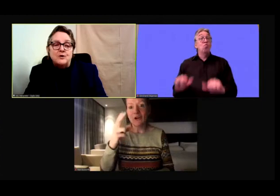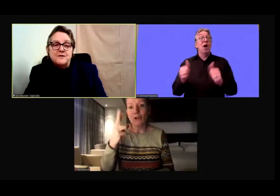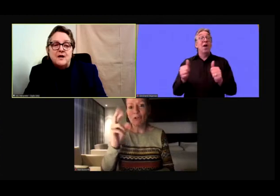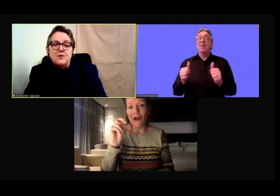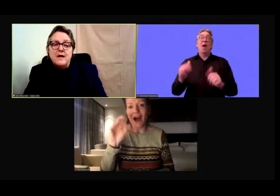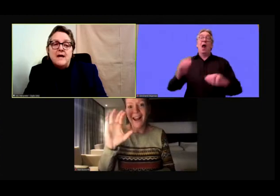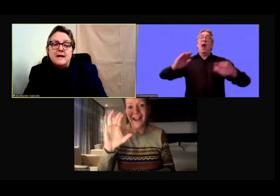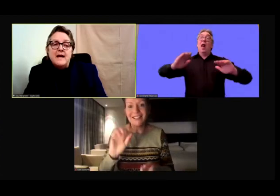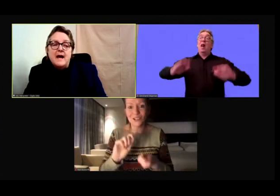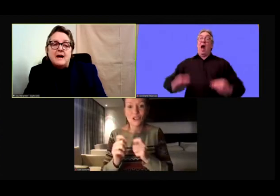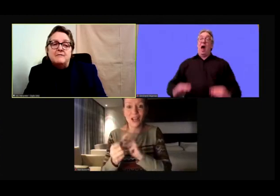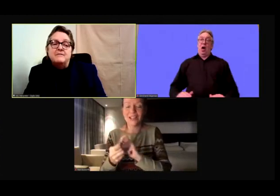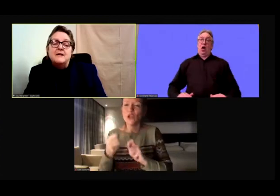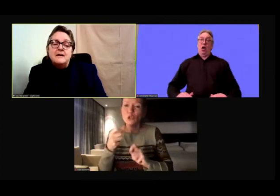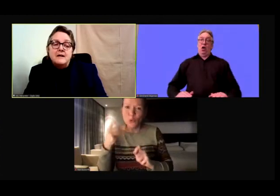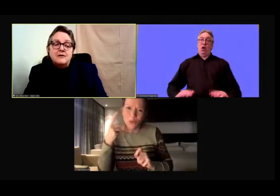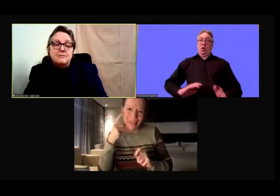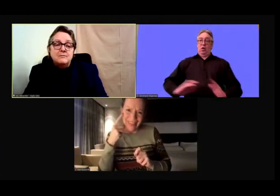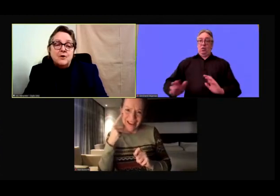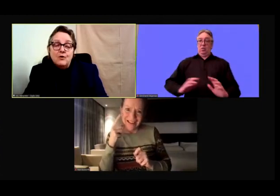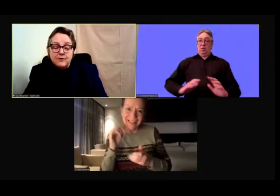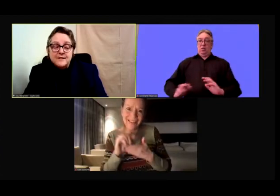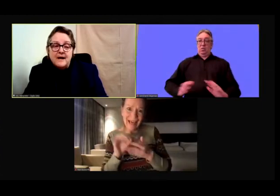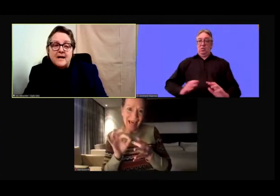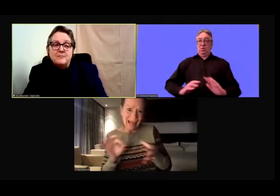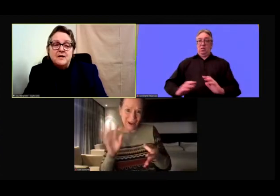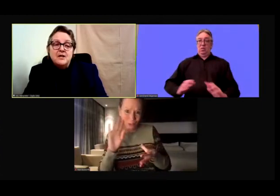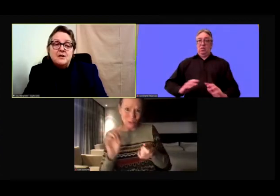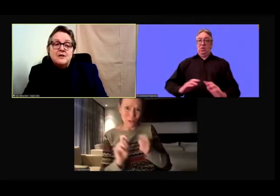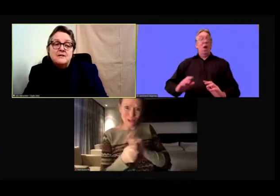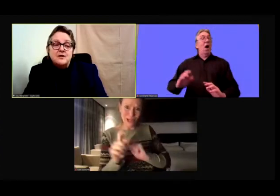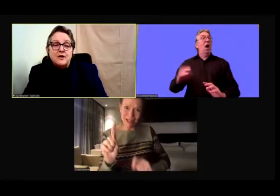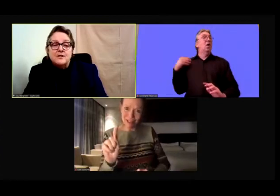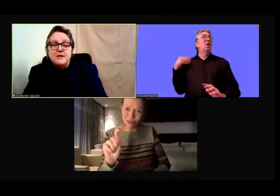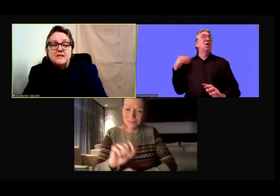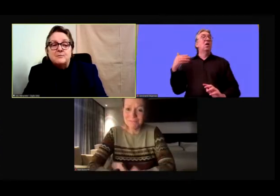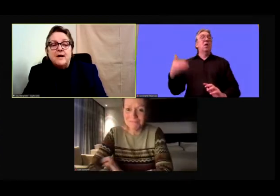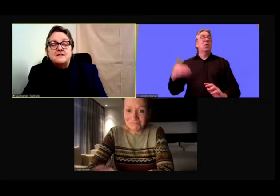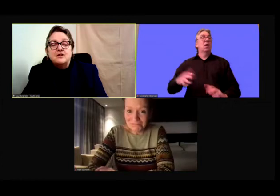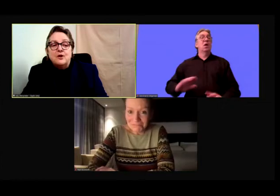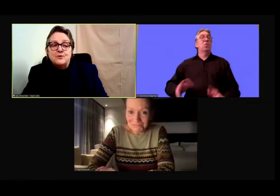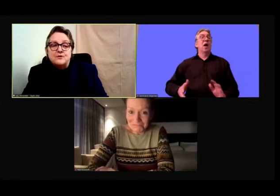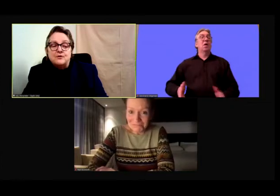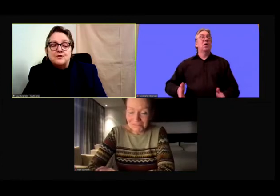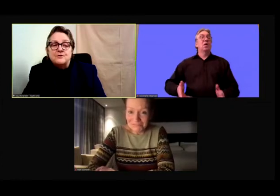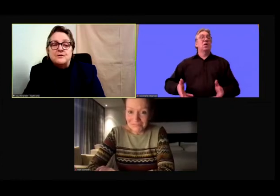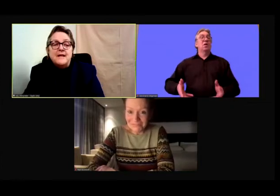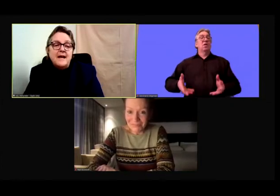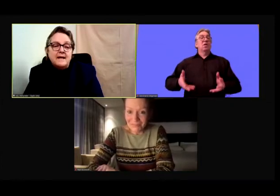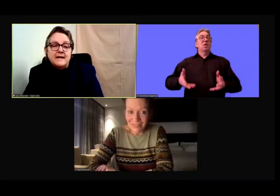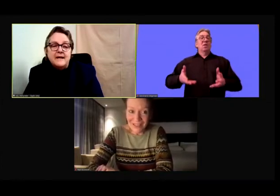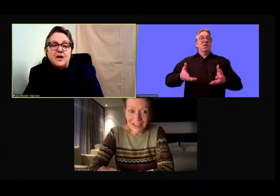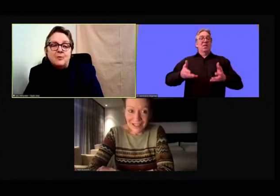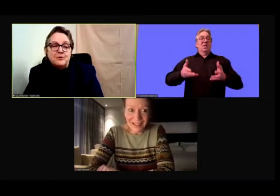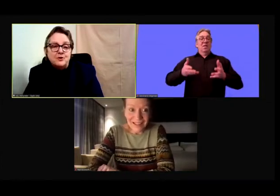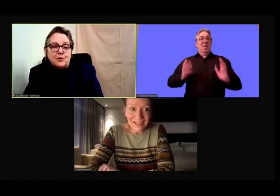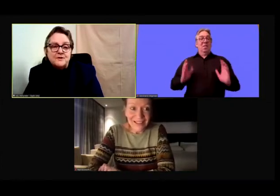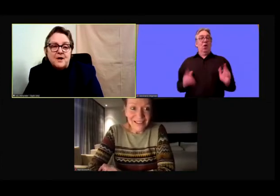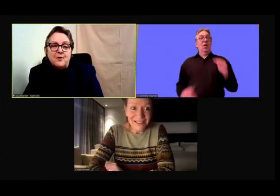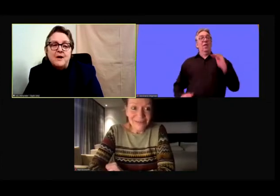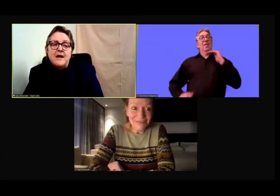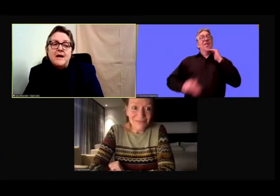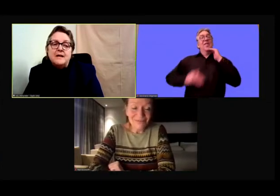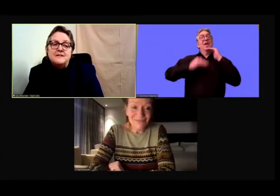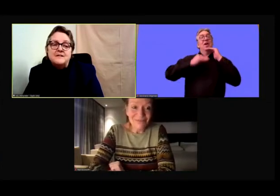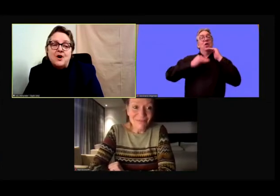in the body torso, and have over time started to be expressed closer to the head and